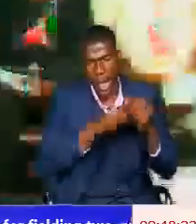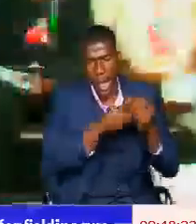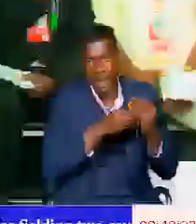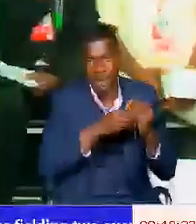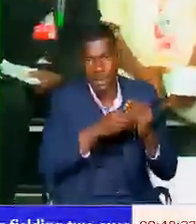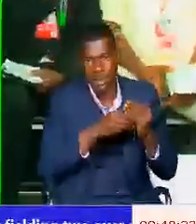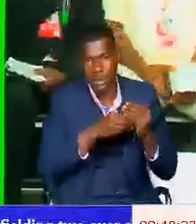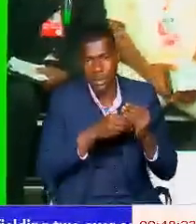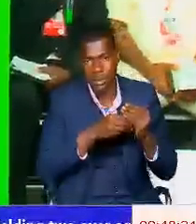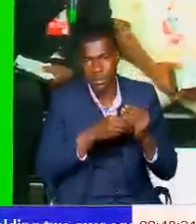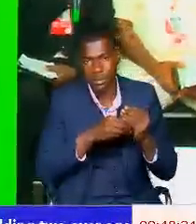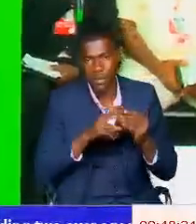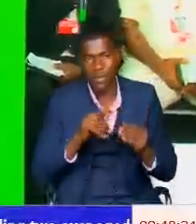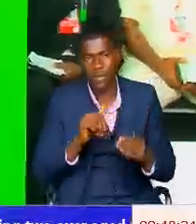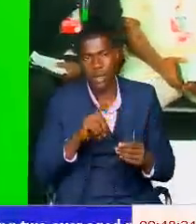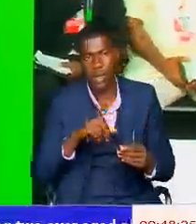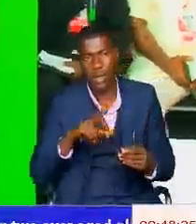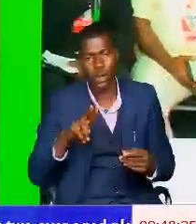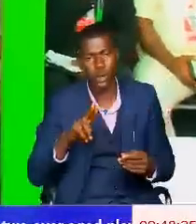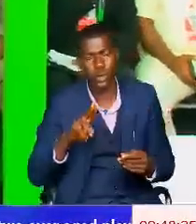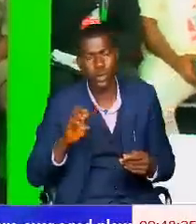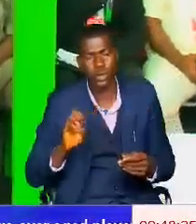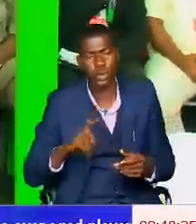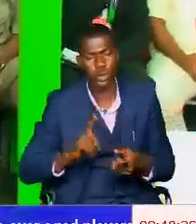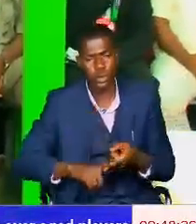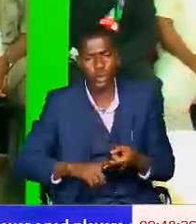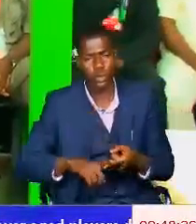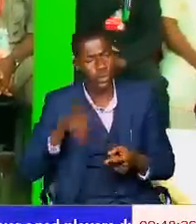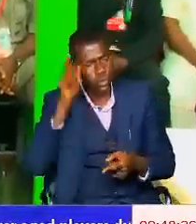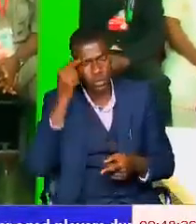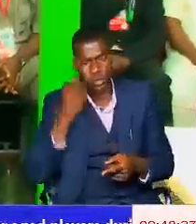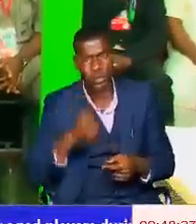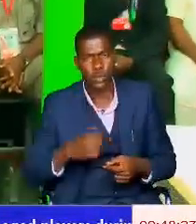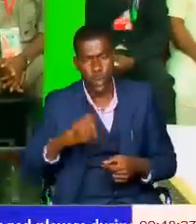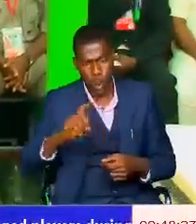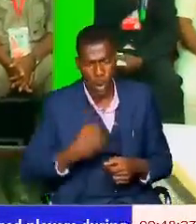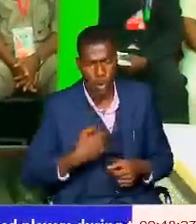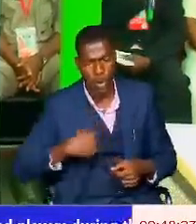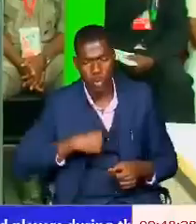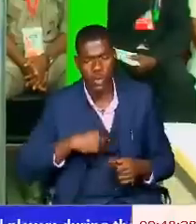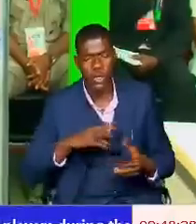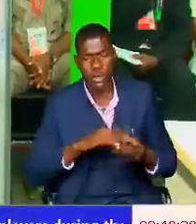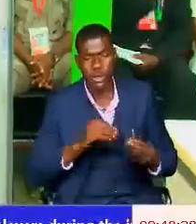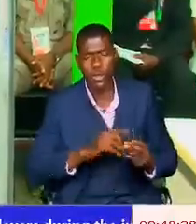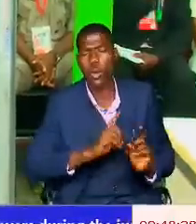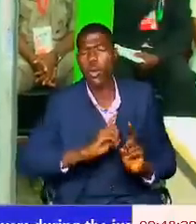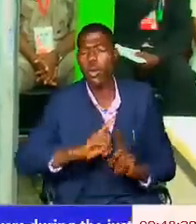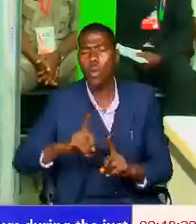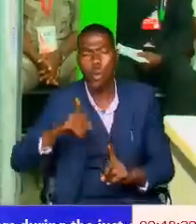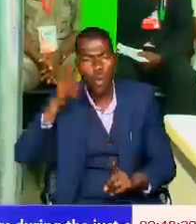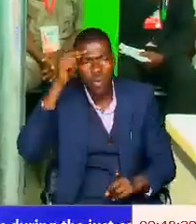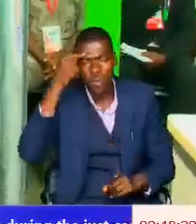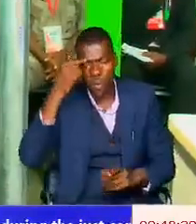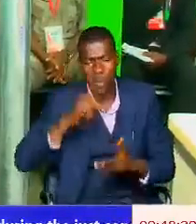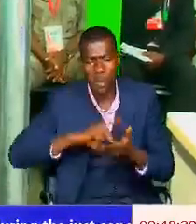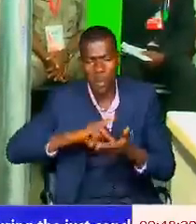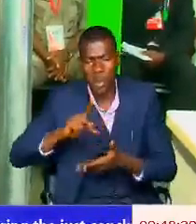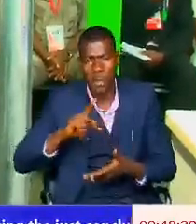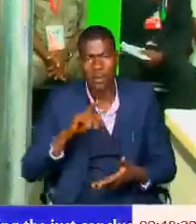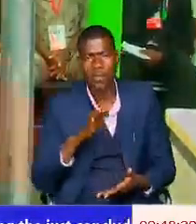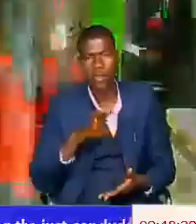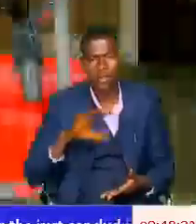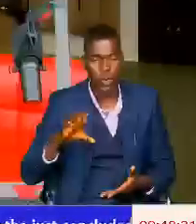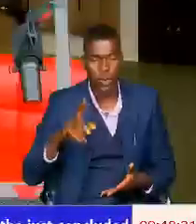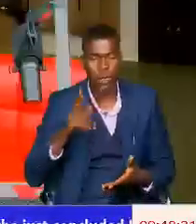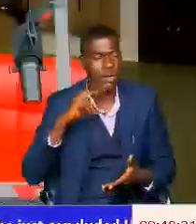of this nation. By say, you come like this, we say, go to the government, go pay 500